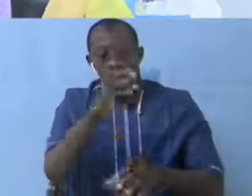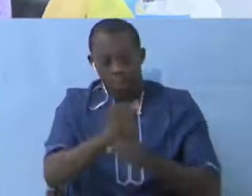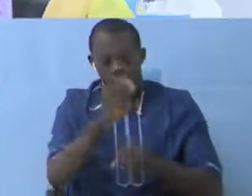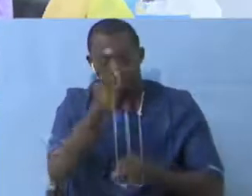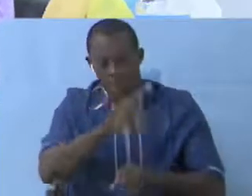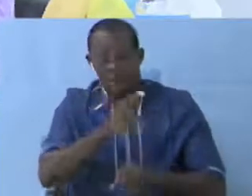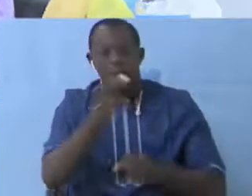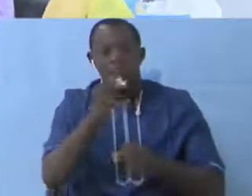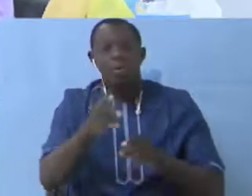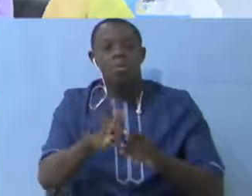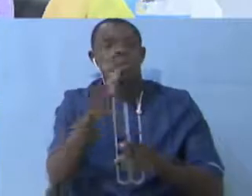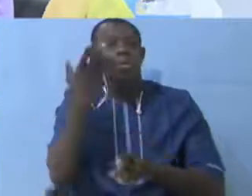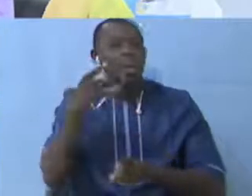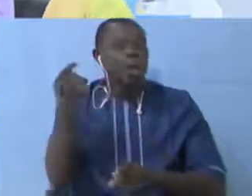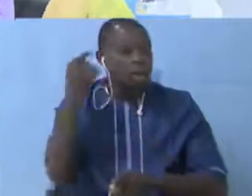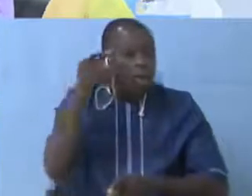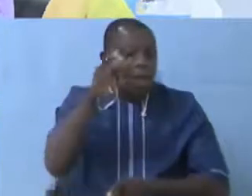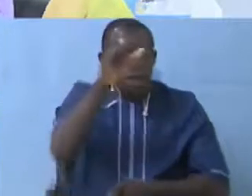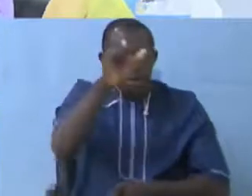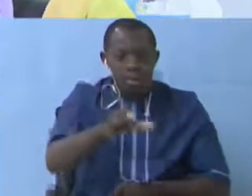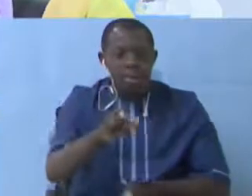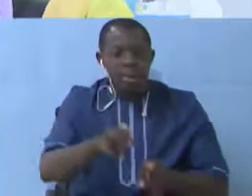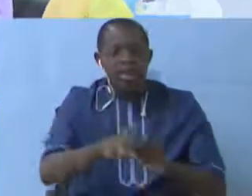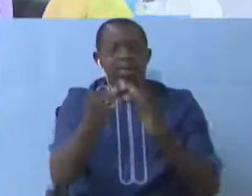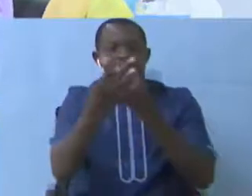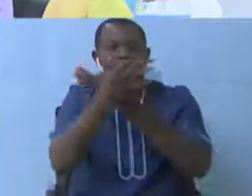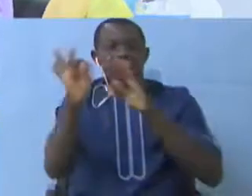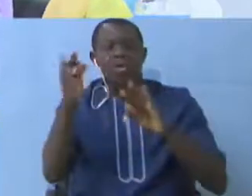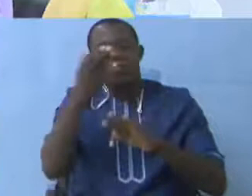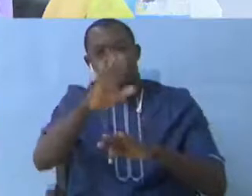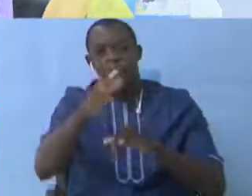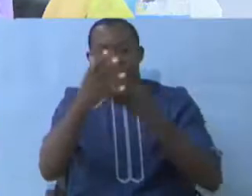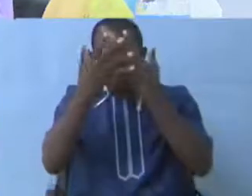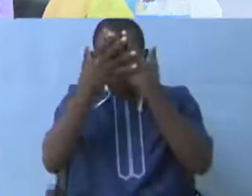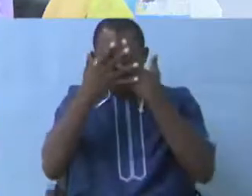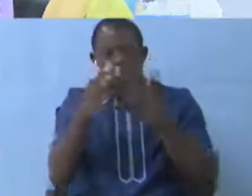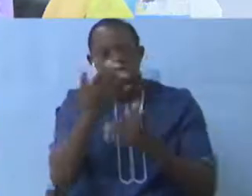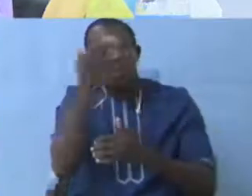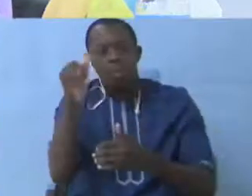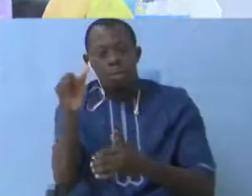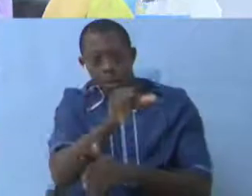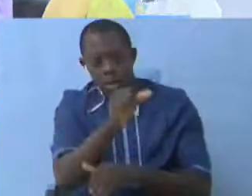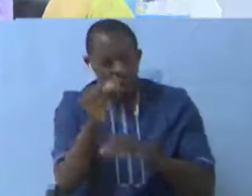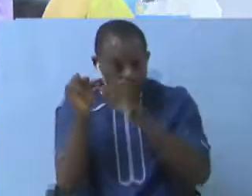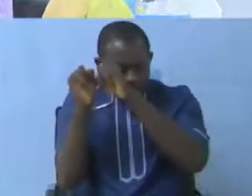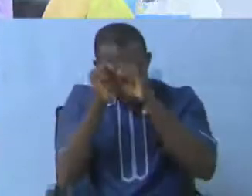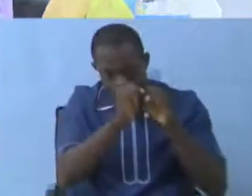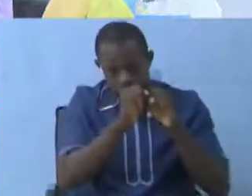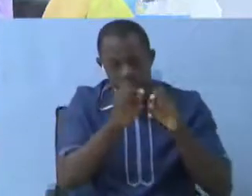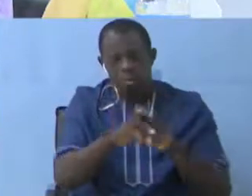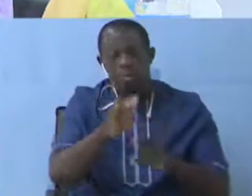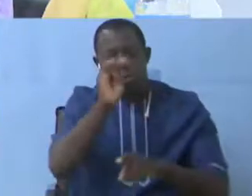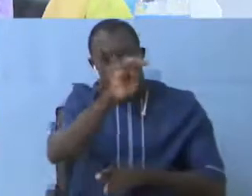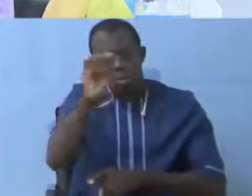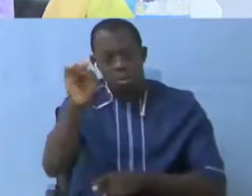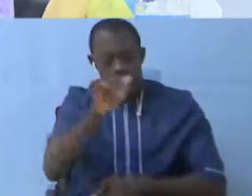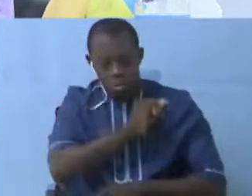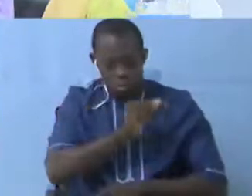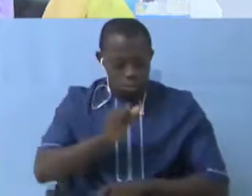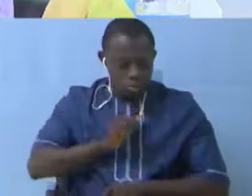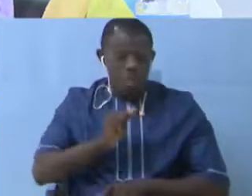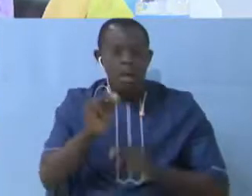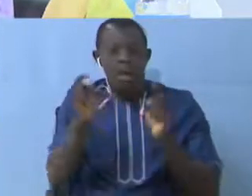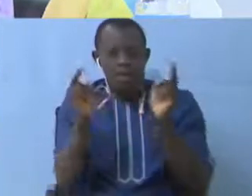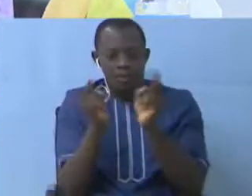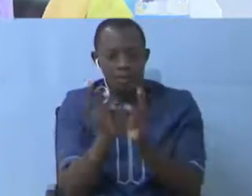he's already out of prison and somewhere hiding. So they call us and we met him somewhere in